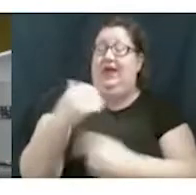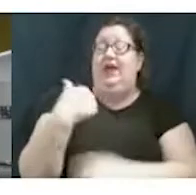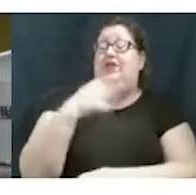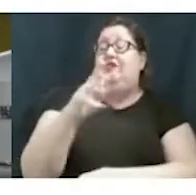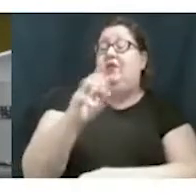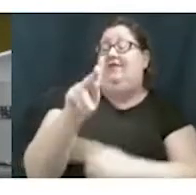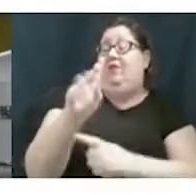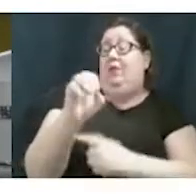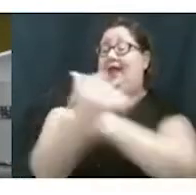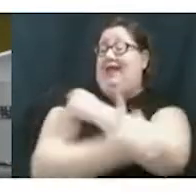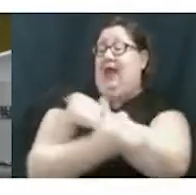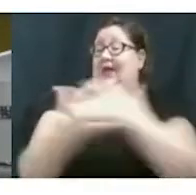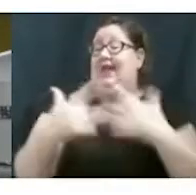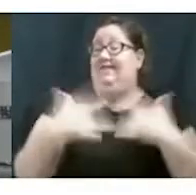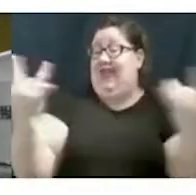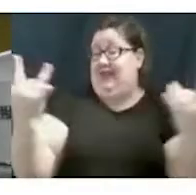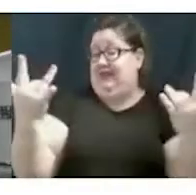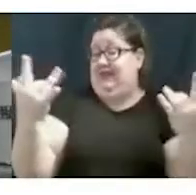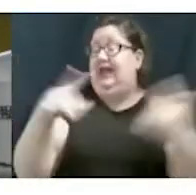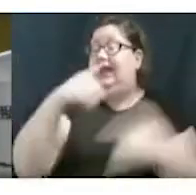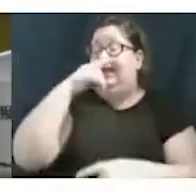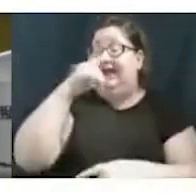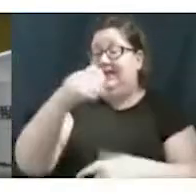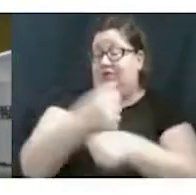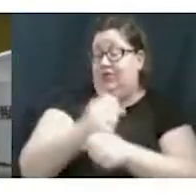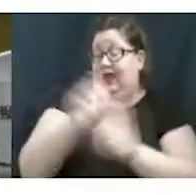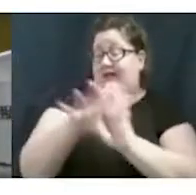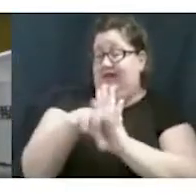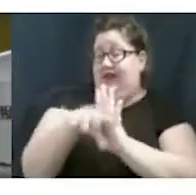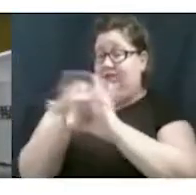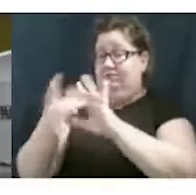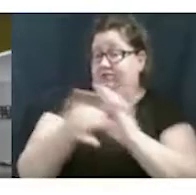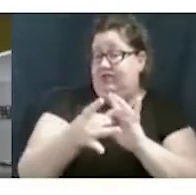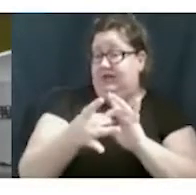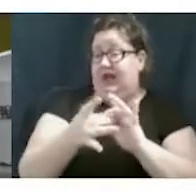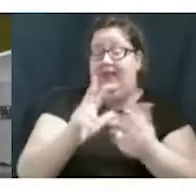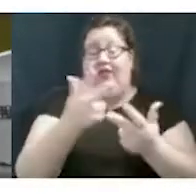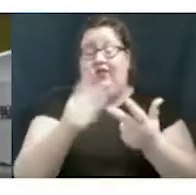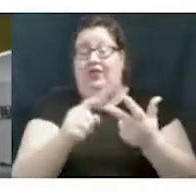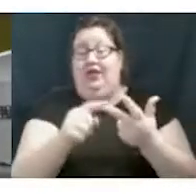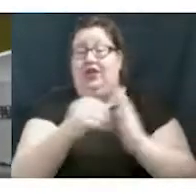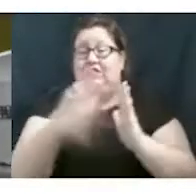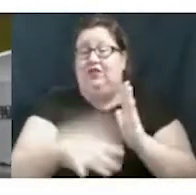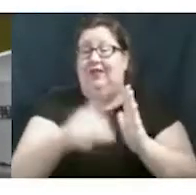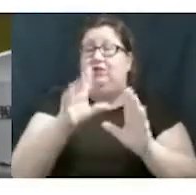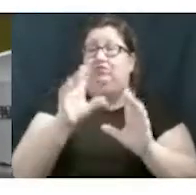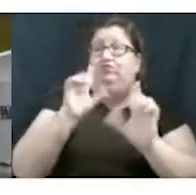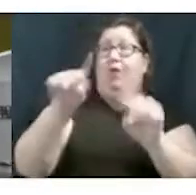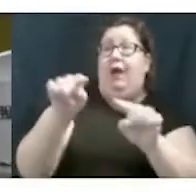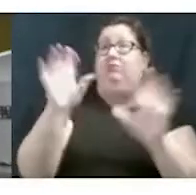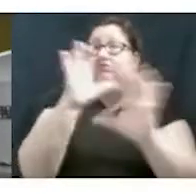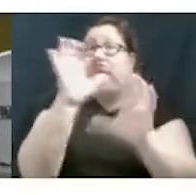that the kids have to create a video for. And then the third component is the students have to go out and find their own